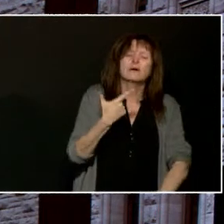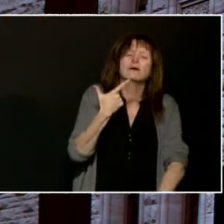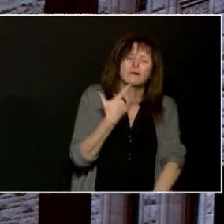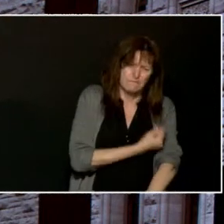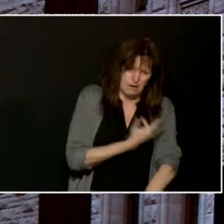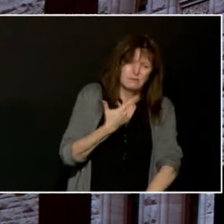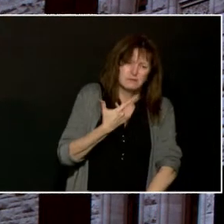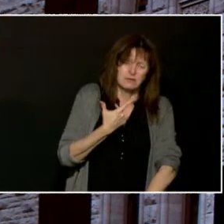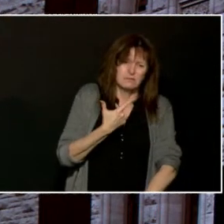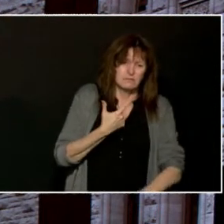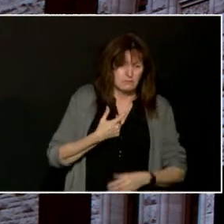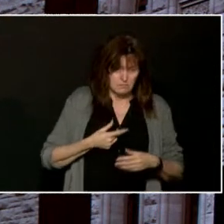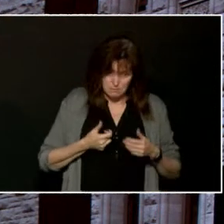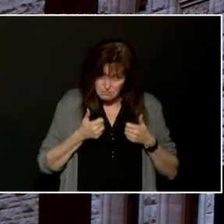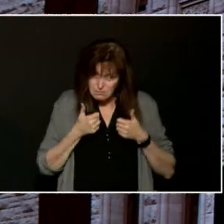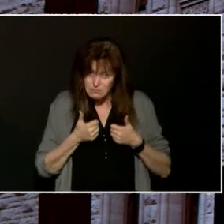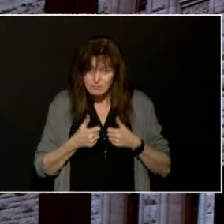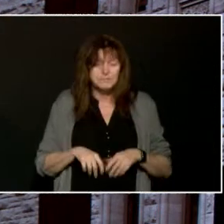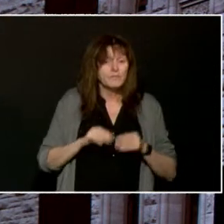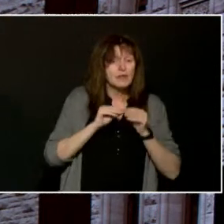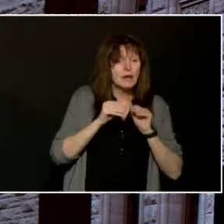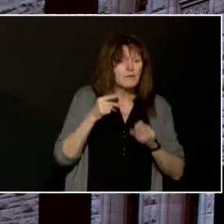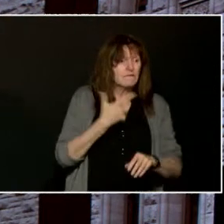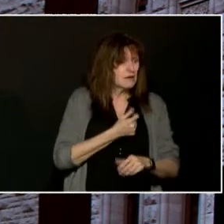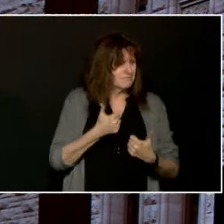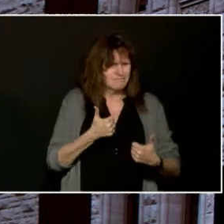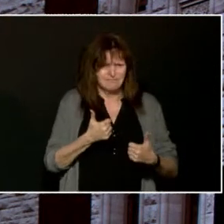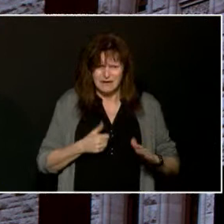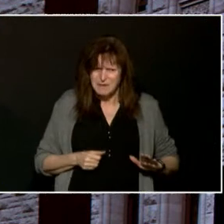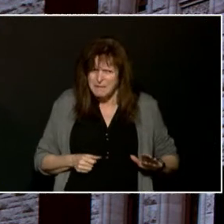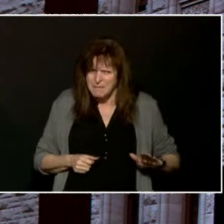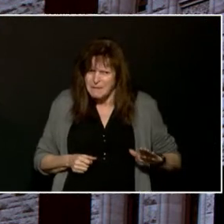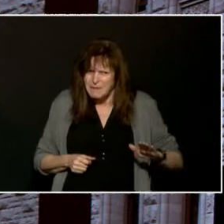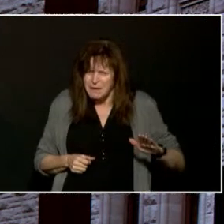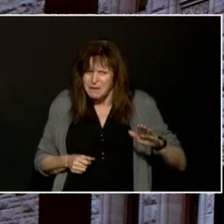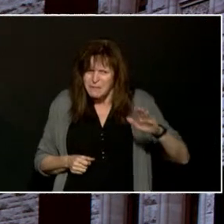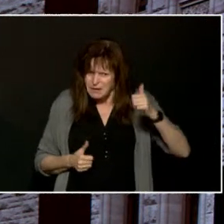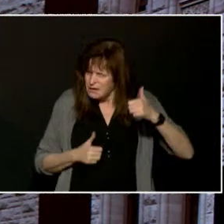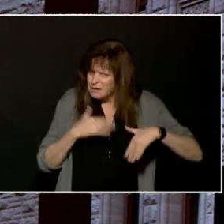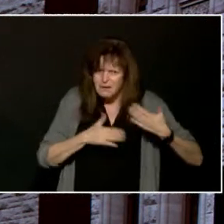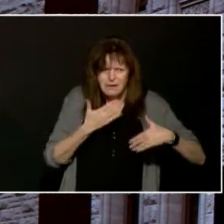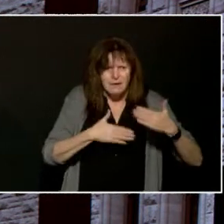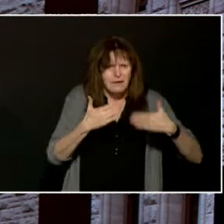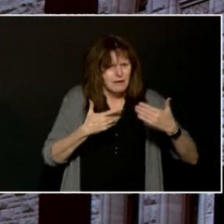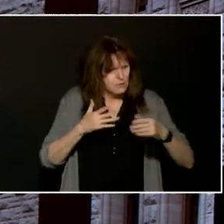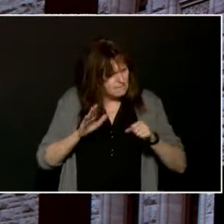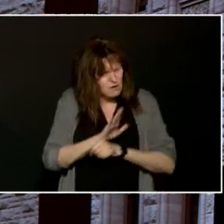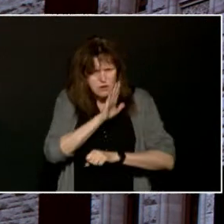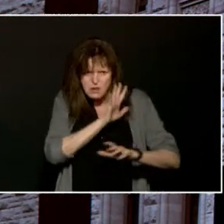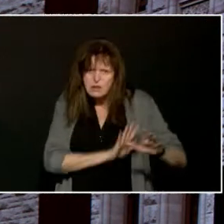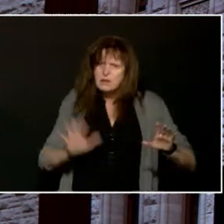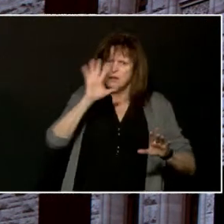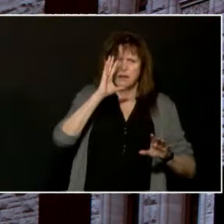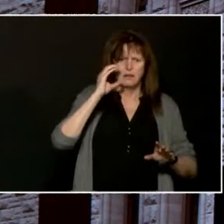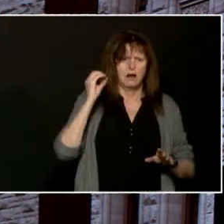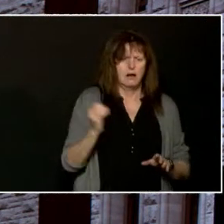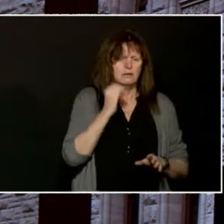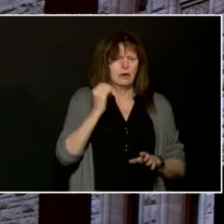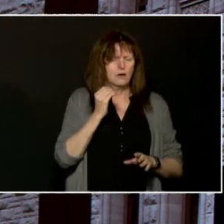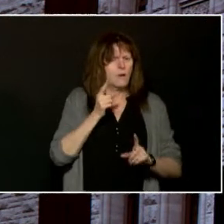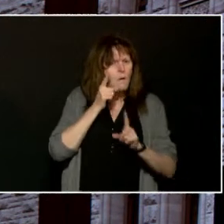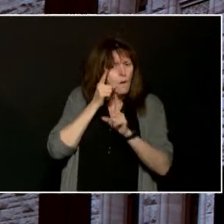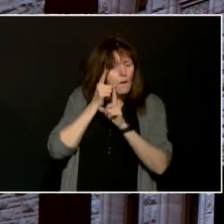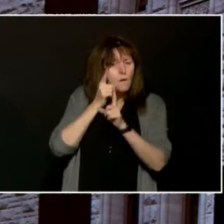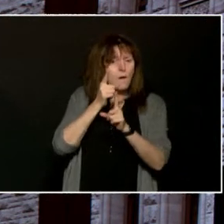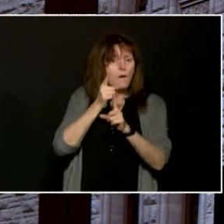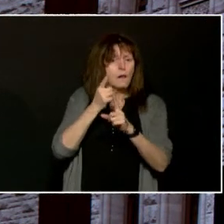in. We're going to move steadfastly to get Ontario immunized and bring that down, and working still towards having a more,